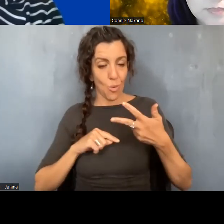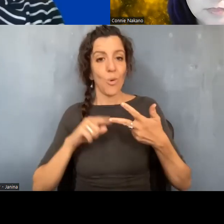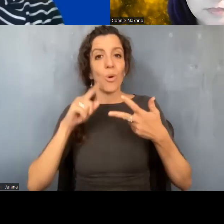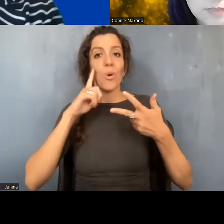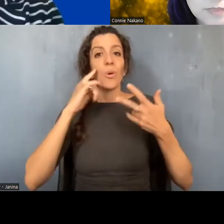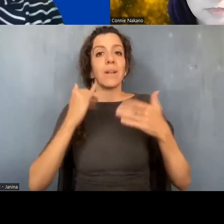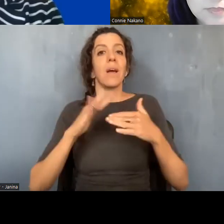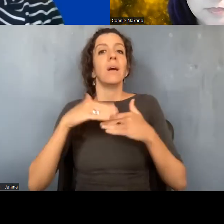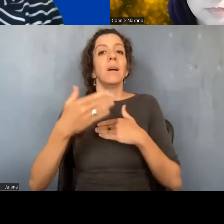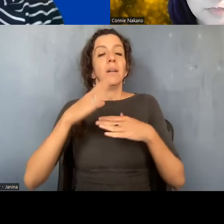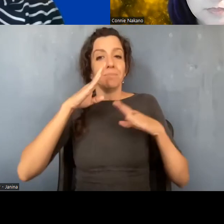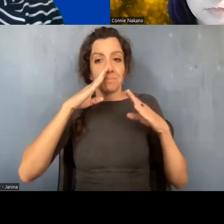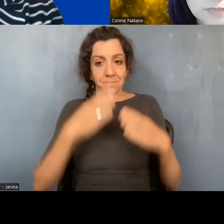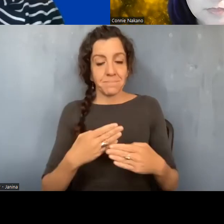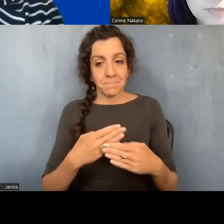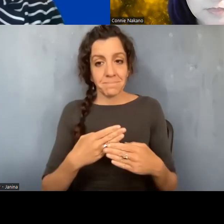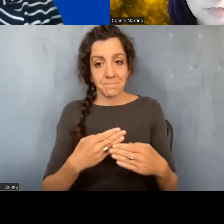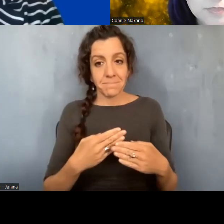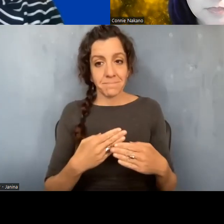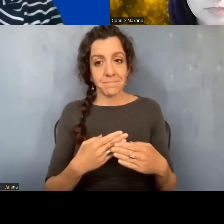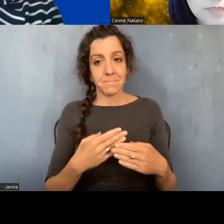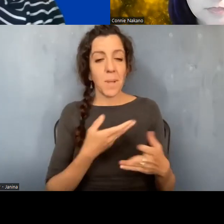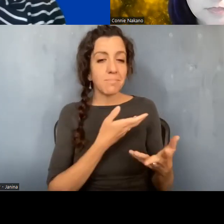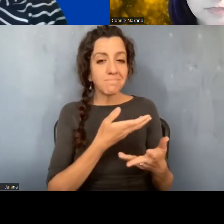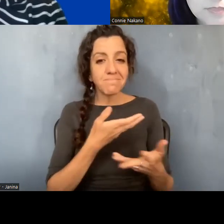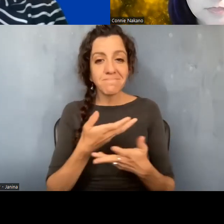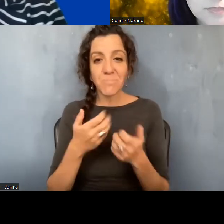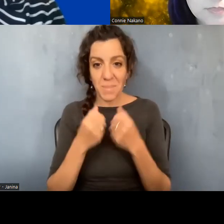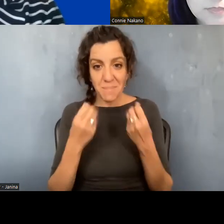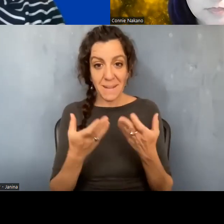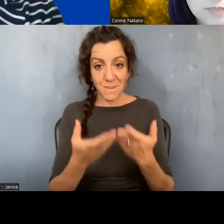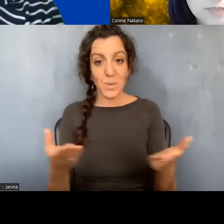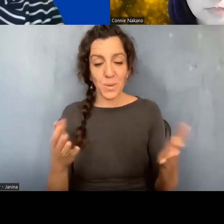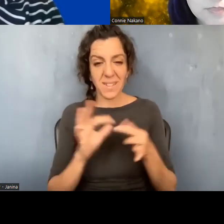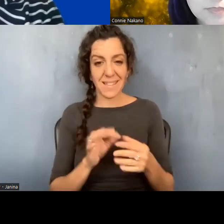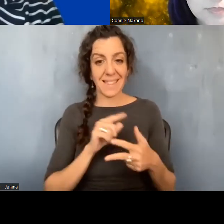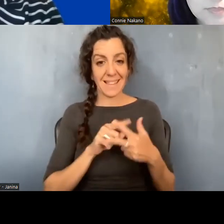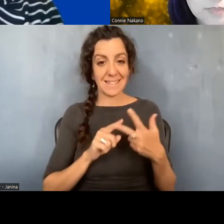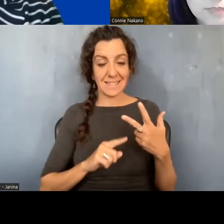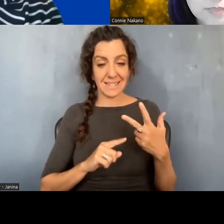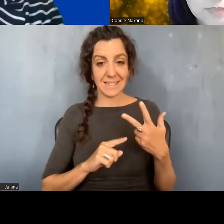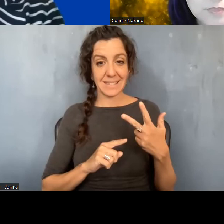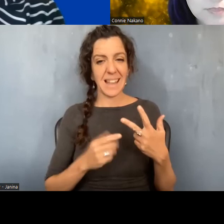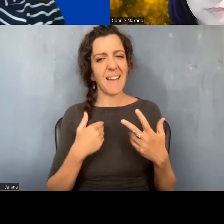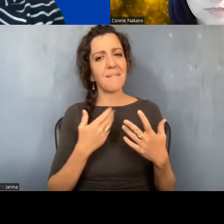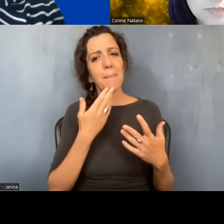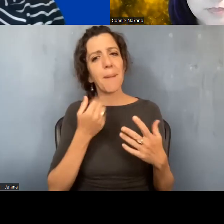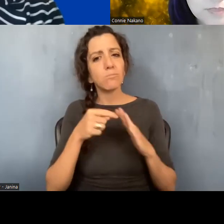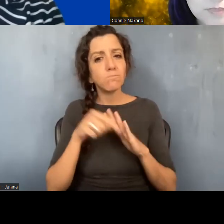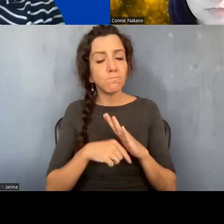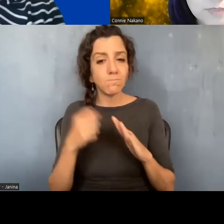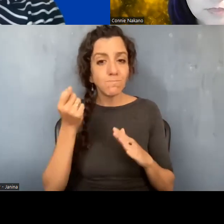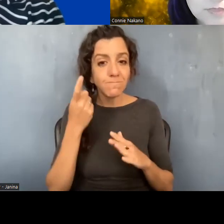be continuing the work and we'll be engaging with many of you on to have deeper conversations